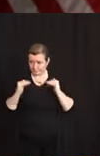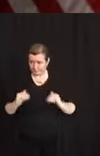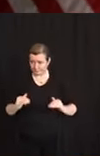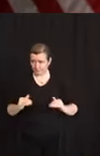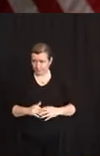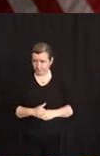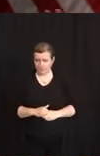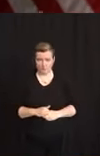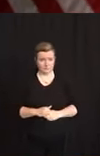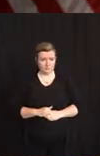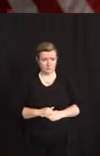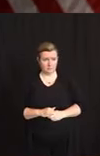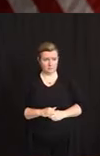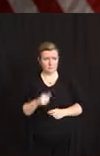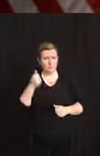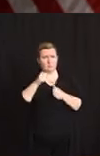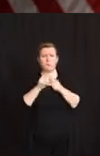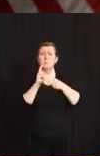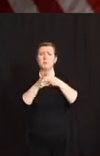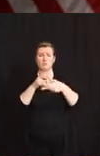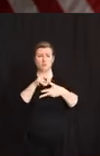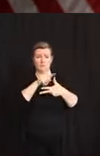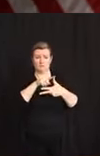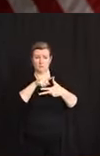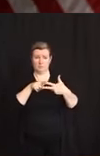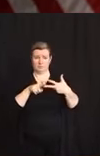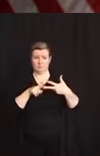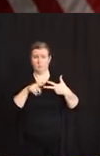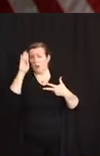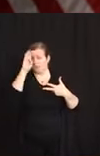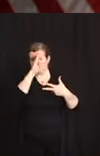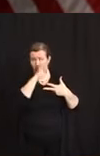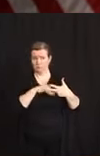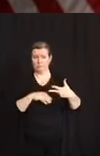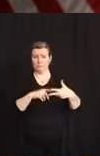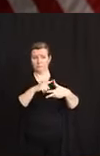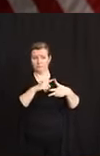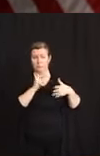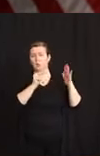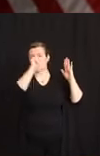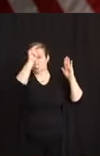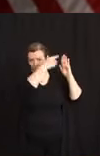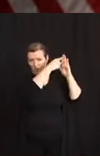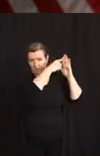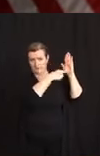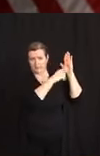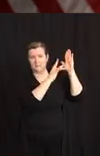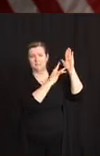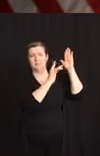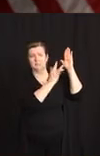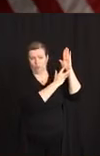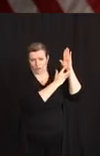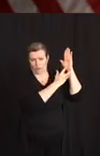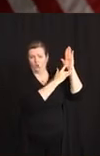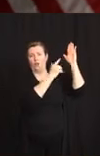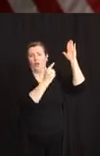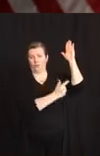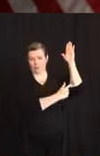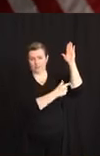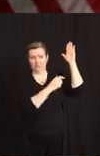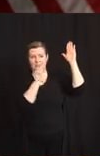medical stations. Judy and her team, Pat and team, everyone who looked at this knew this was coming in terms of migration of the